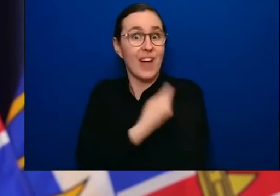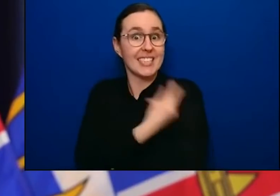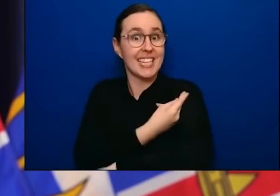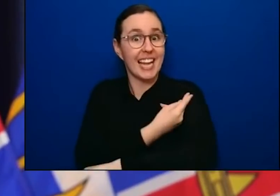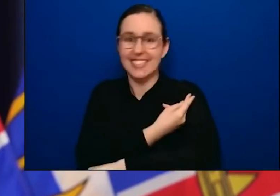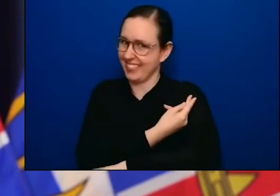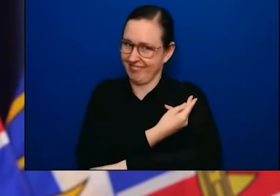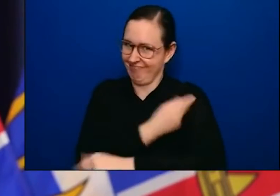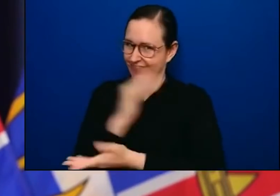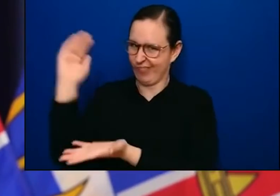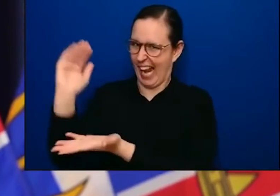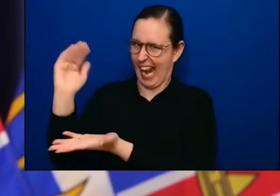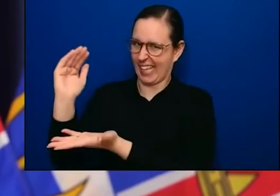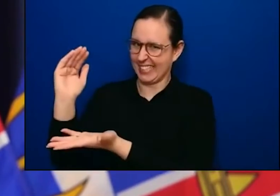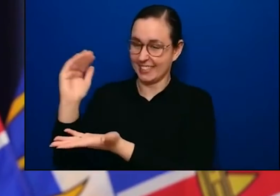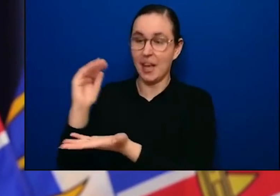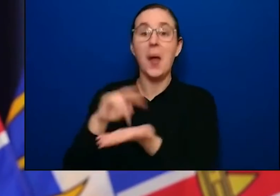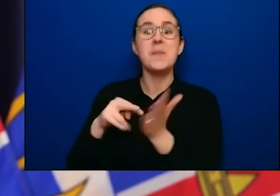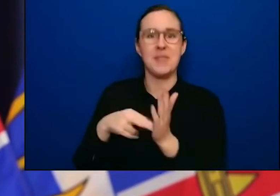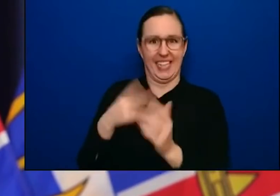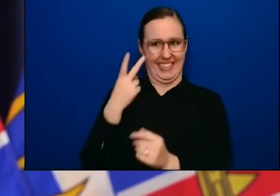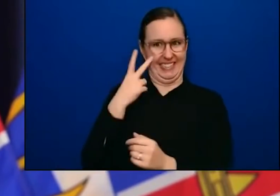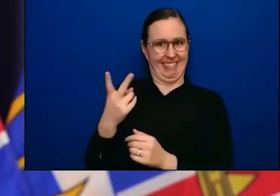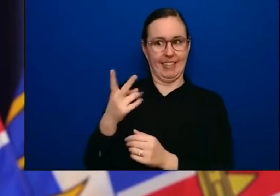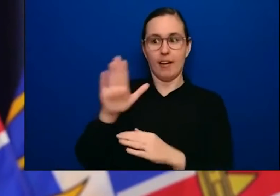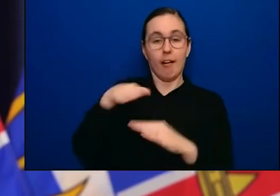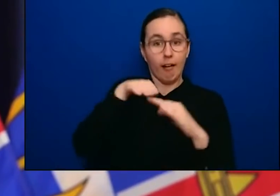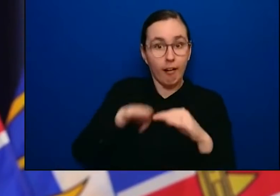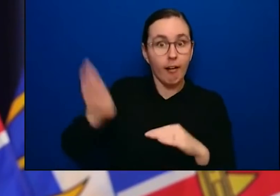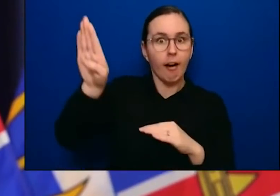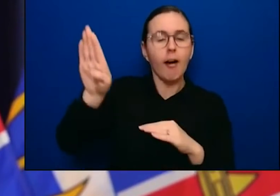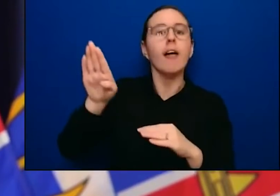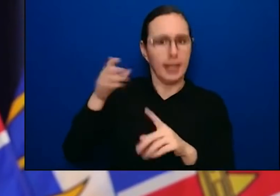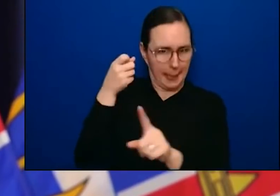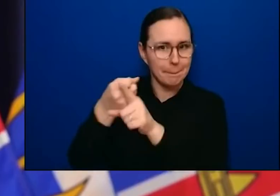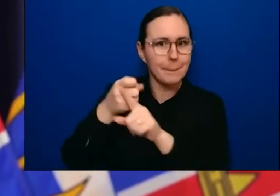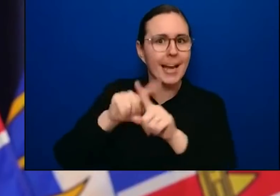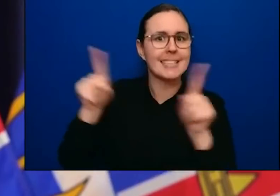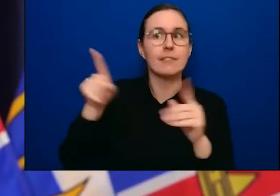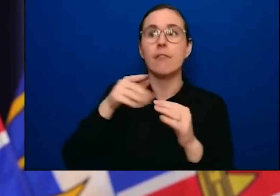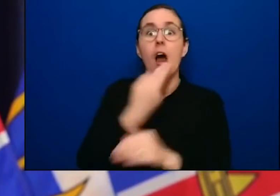hospitalization. So it has meant that the peak has been delayed and also